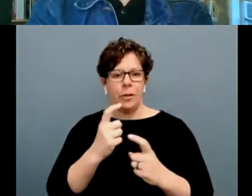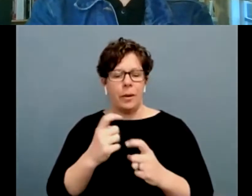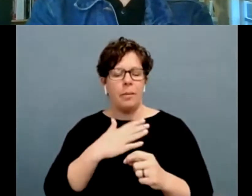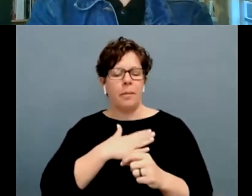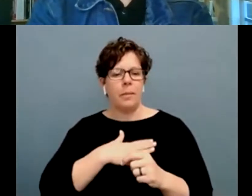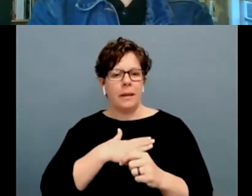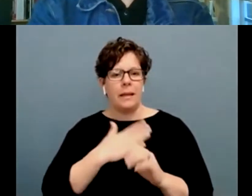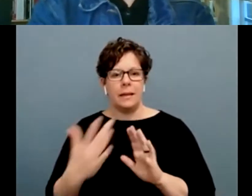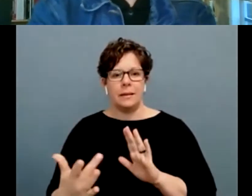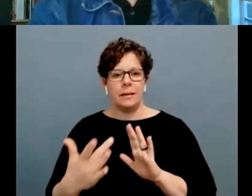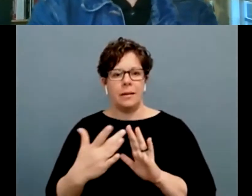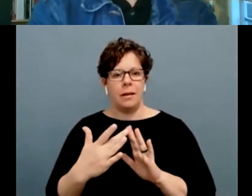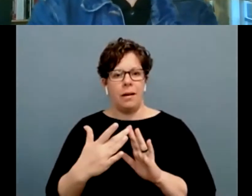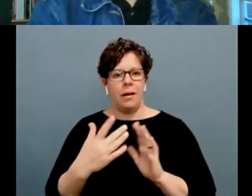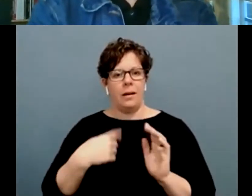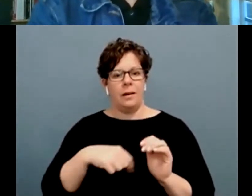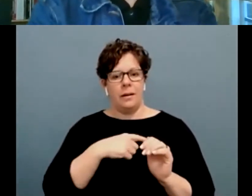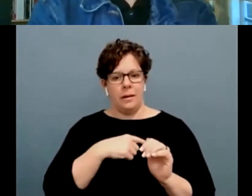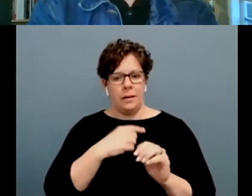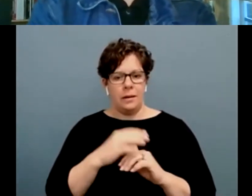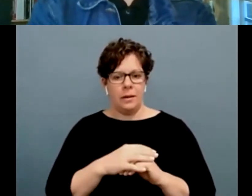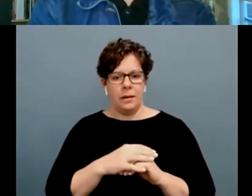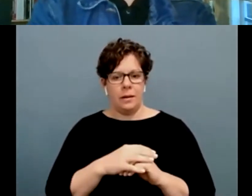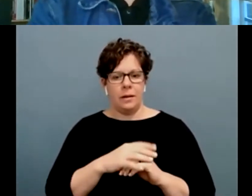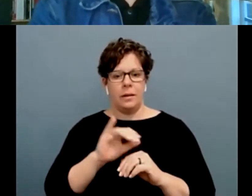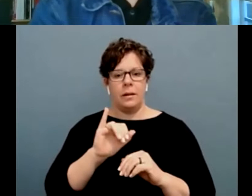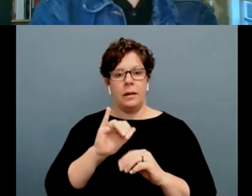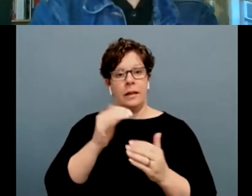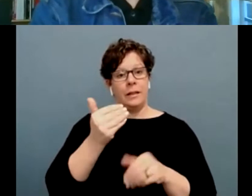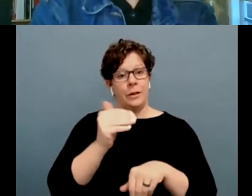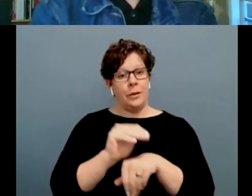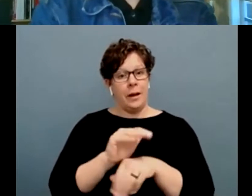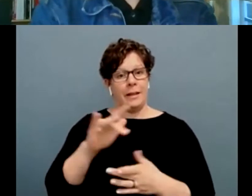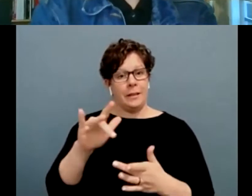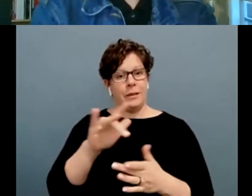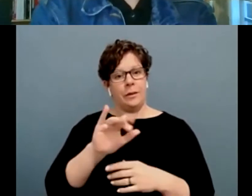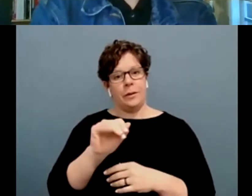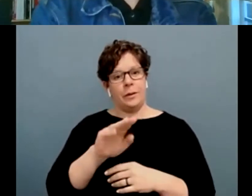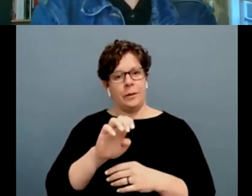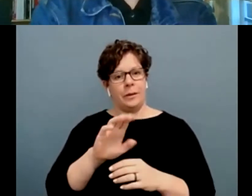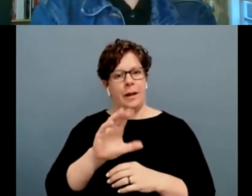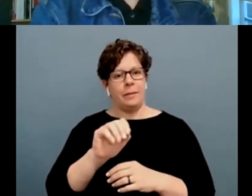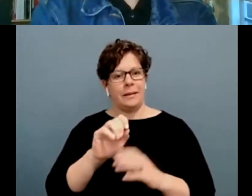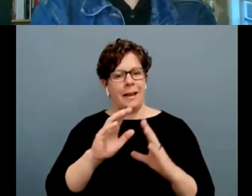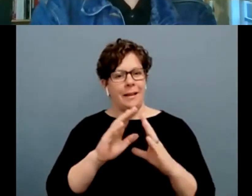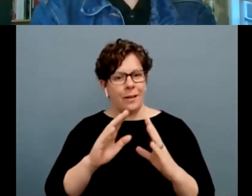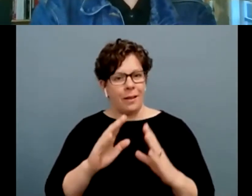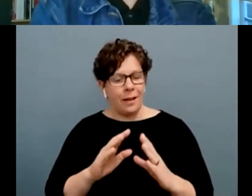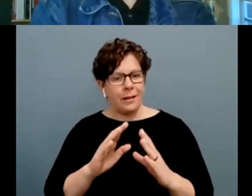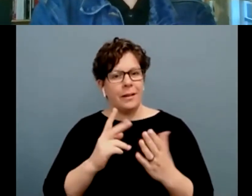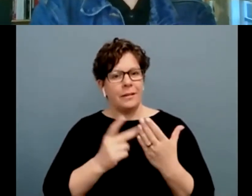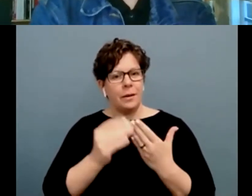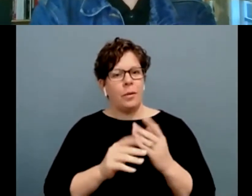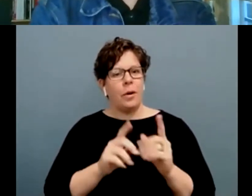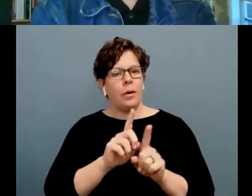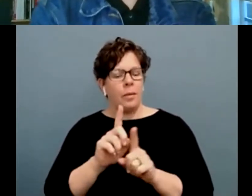reach out to us. Tonight's tour is brought to you by the James Castle House, which is a program, as we mentioned,